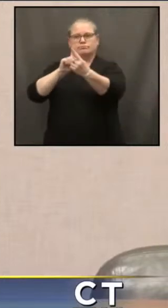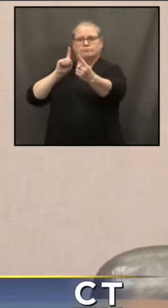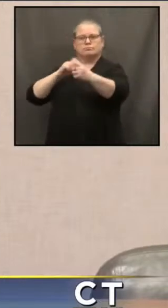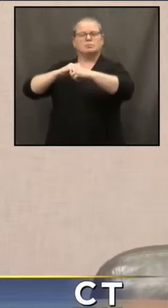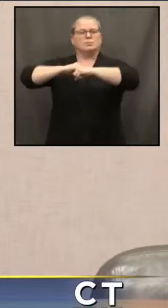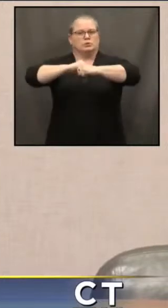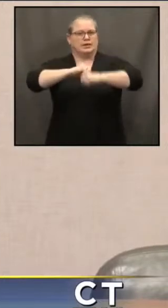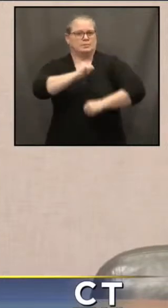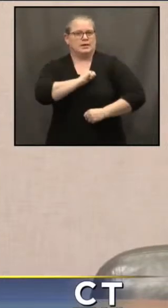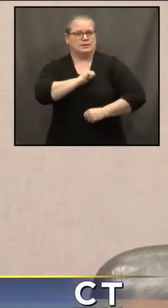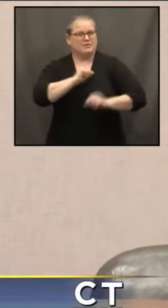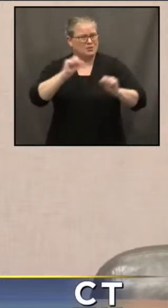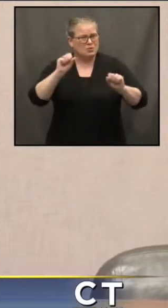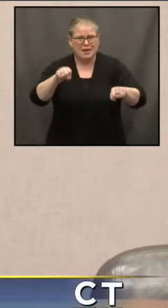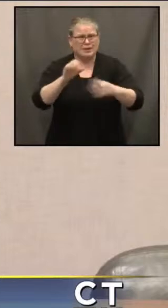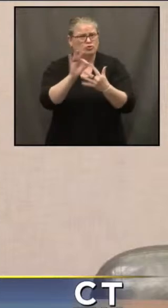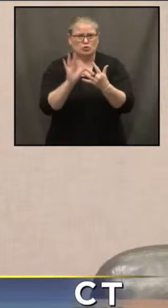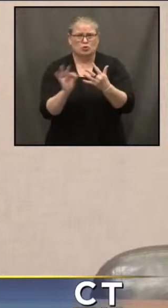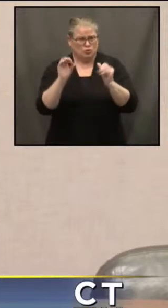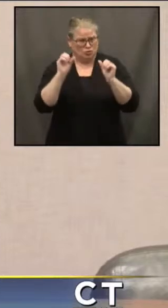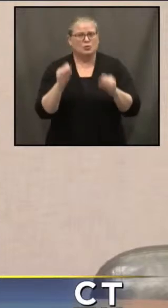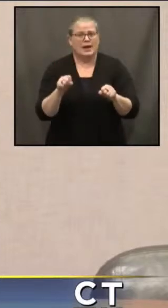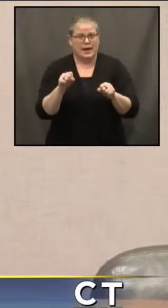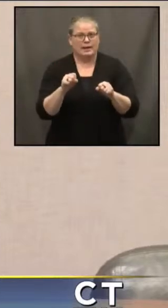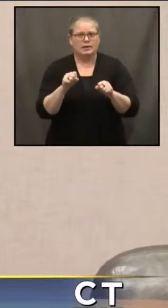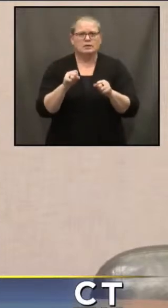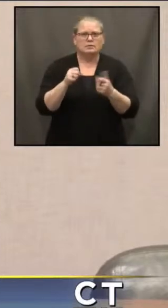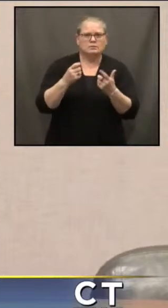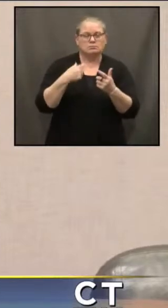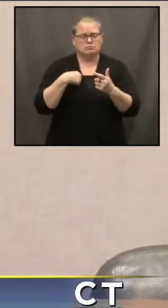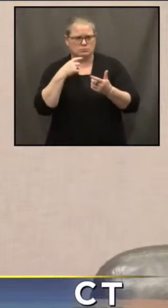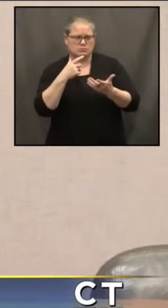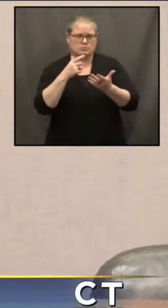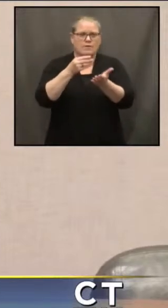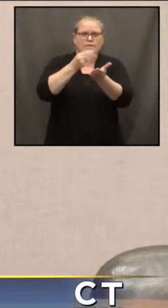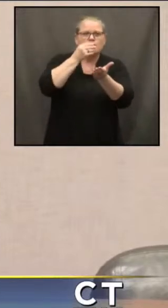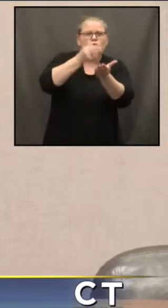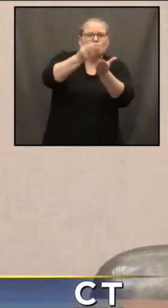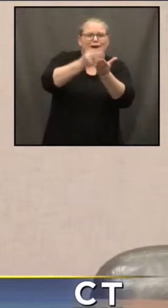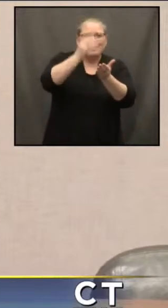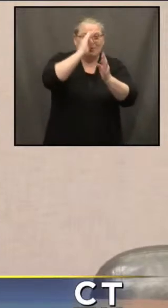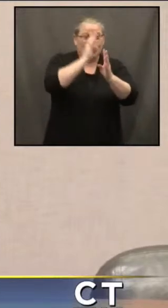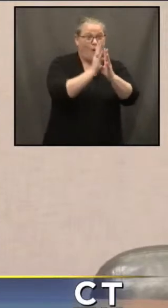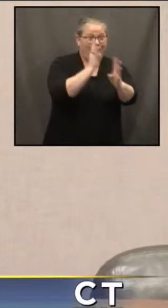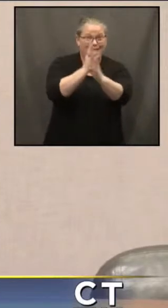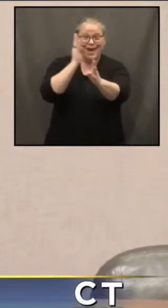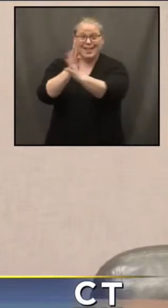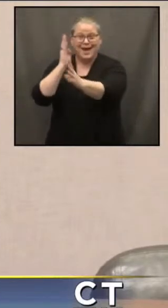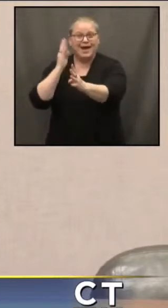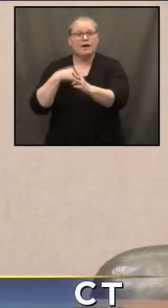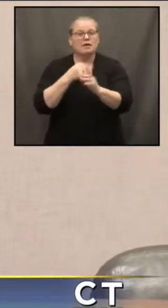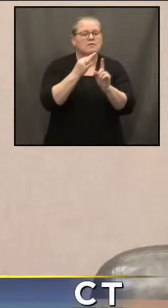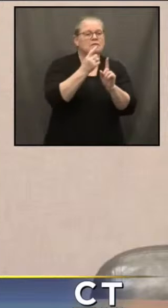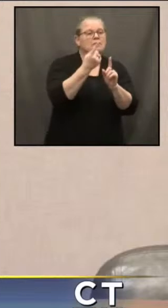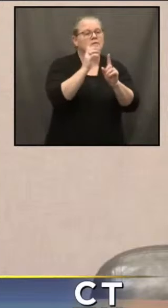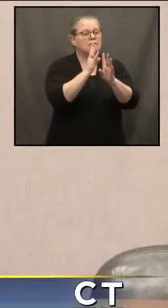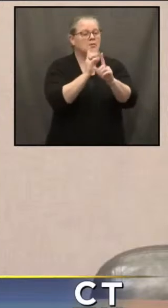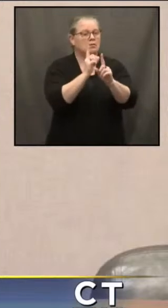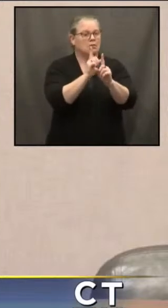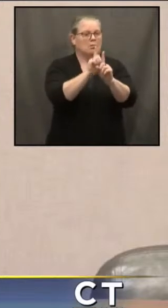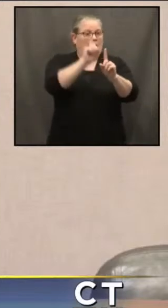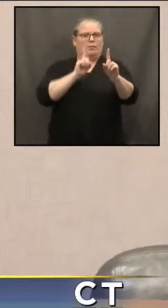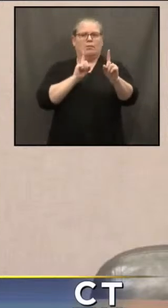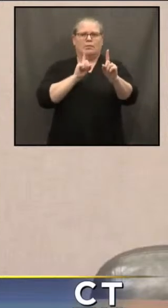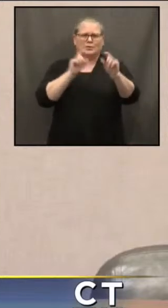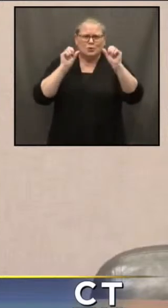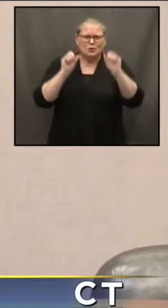yourself as well. You can choose which line to wait in to pay for your groceries. You can stay a little bit further. You don't have to go into